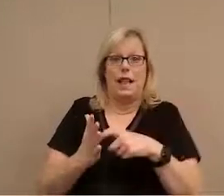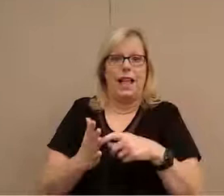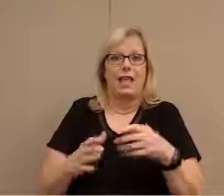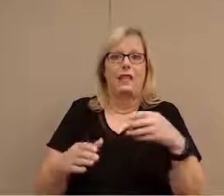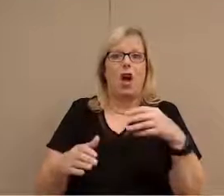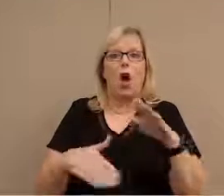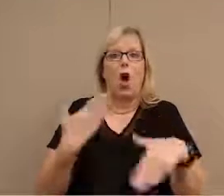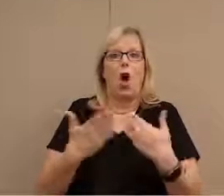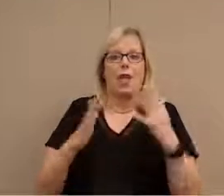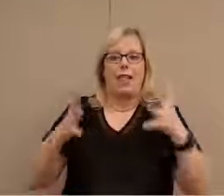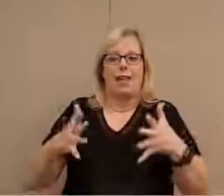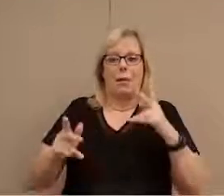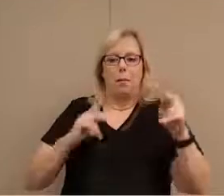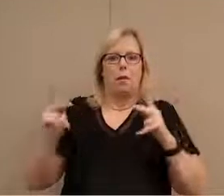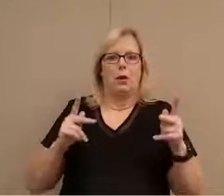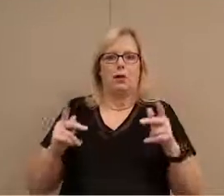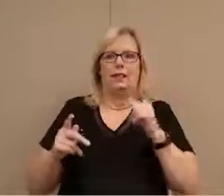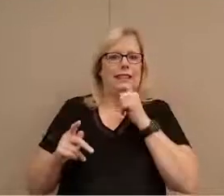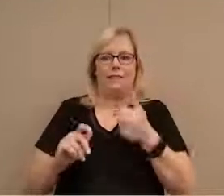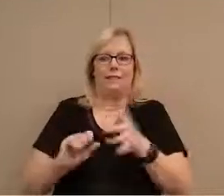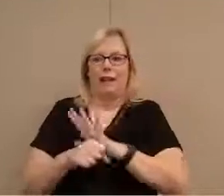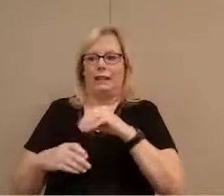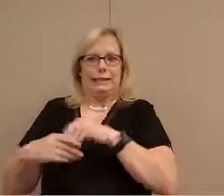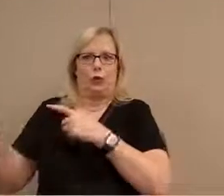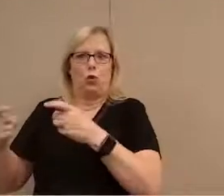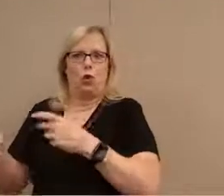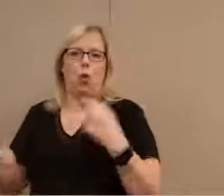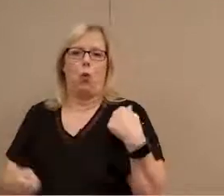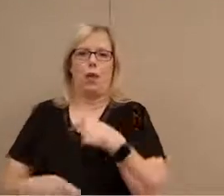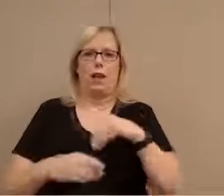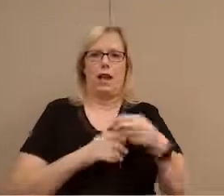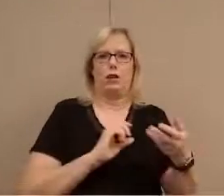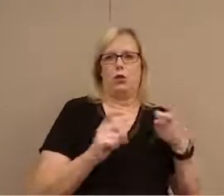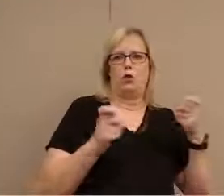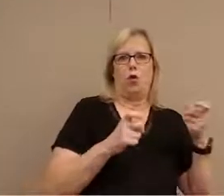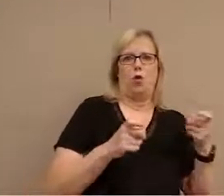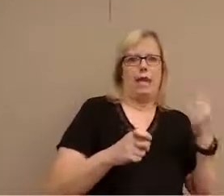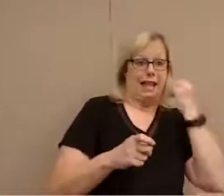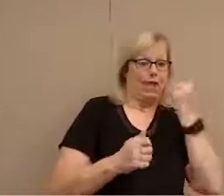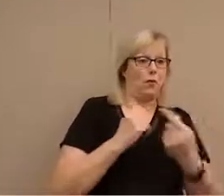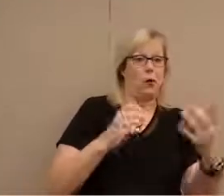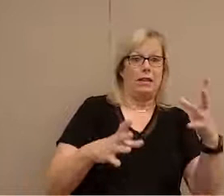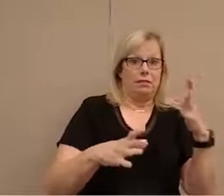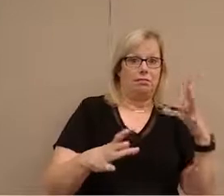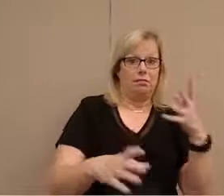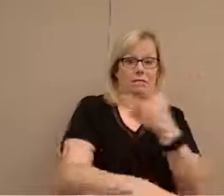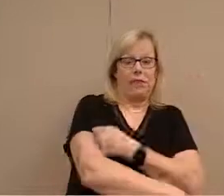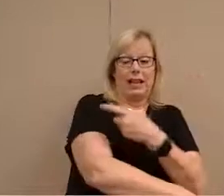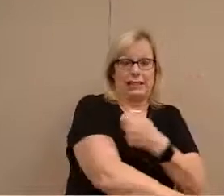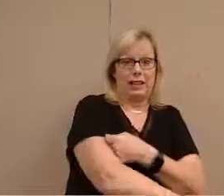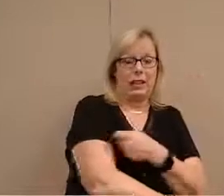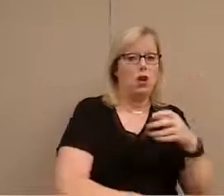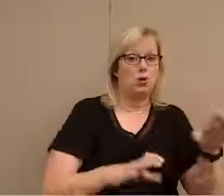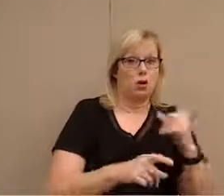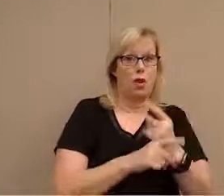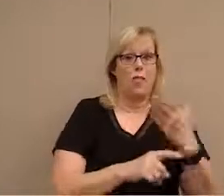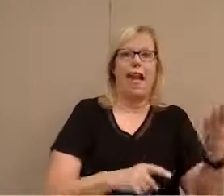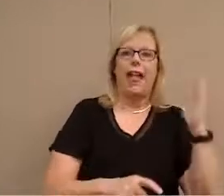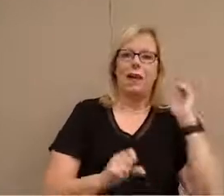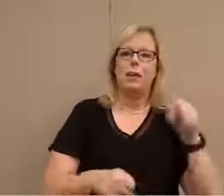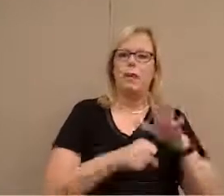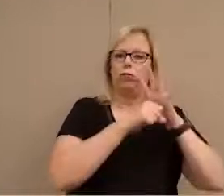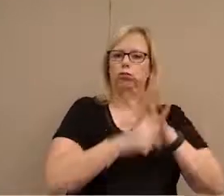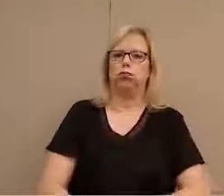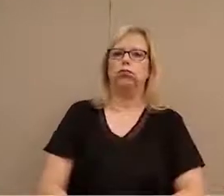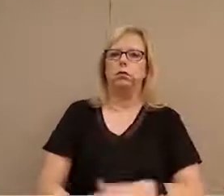of humanity, not the virus. If we get everybody vaccinated and we do the right thing, I think we can